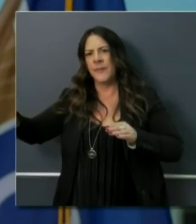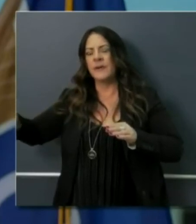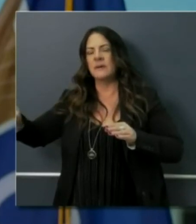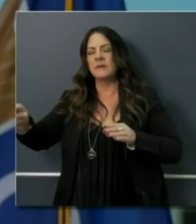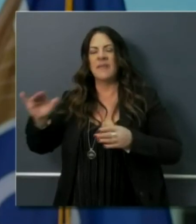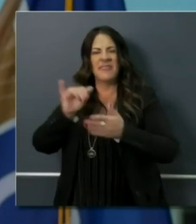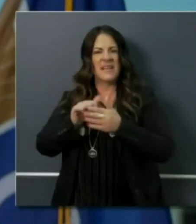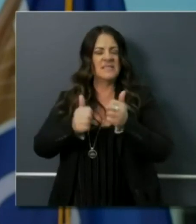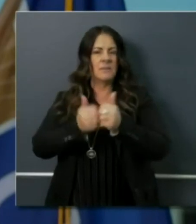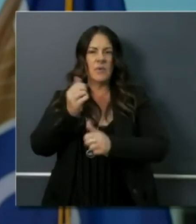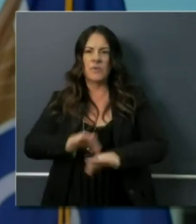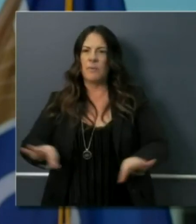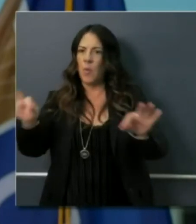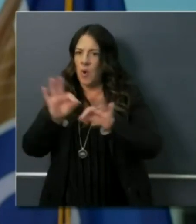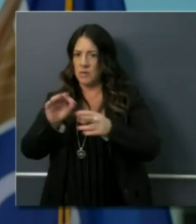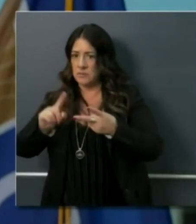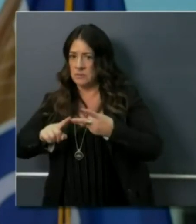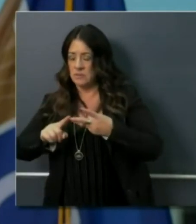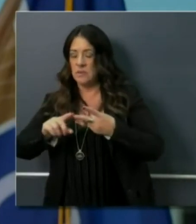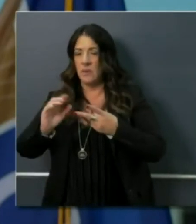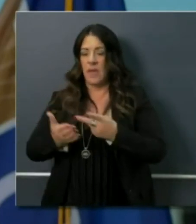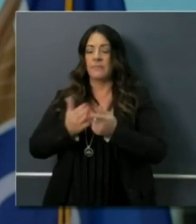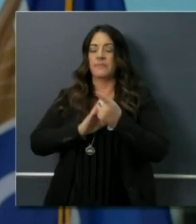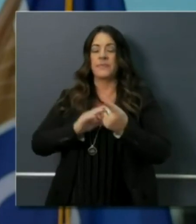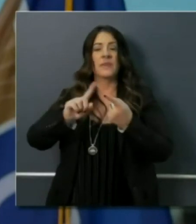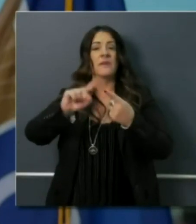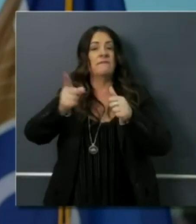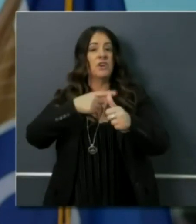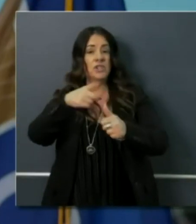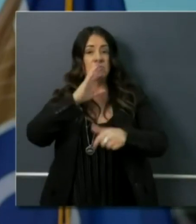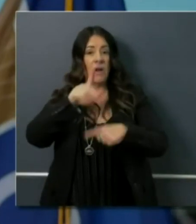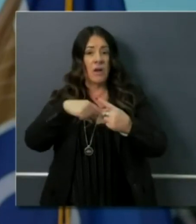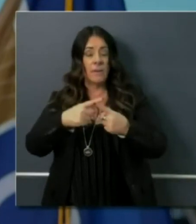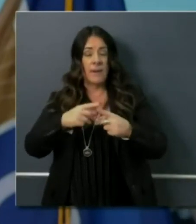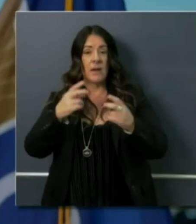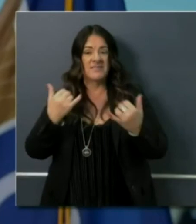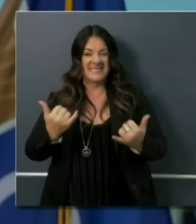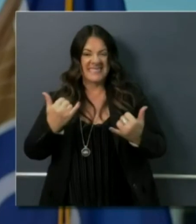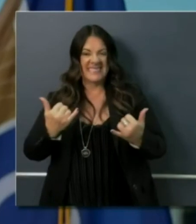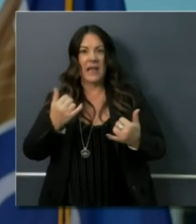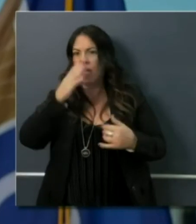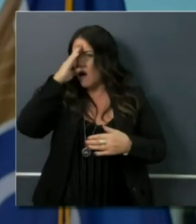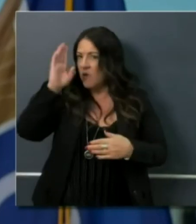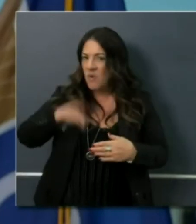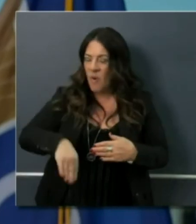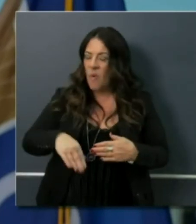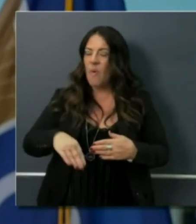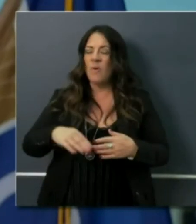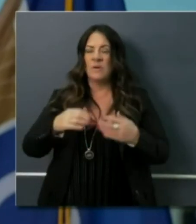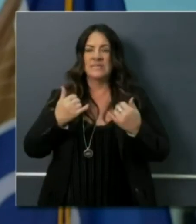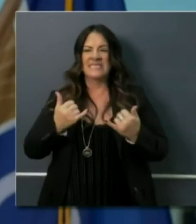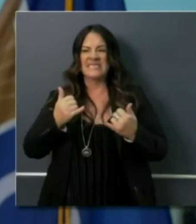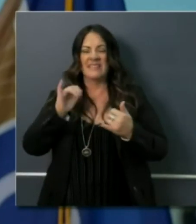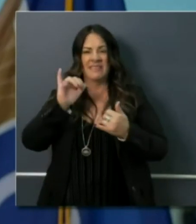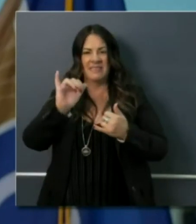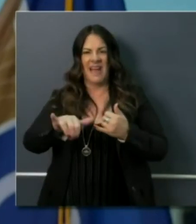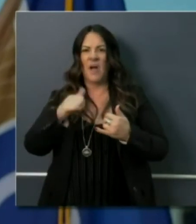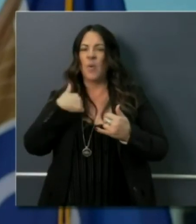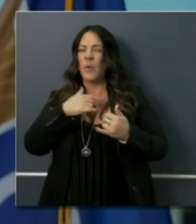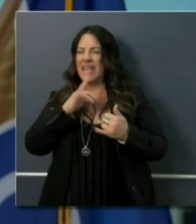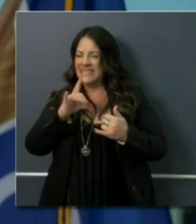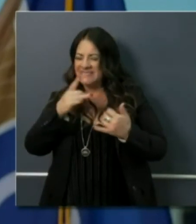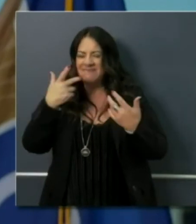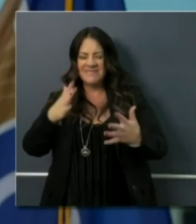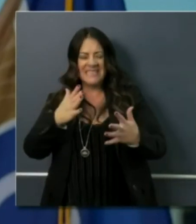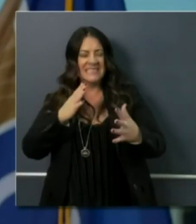part of your question. Not only are we well aware of the announcement that came today, already we have engaged those companies. We were on the phone